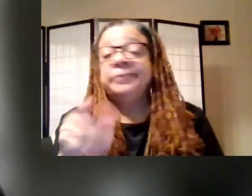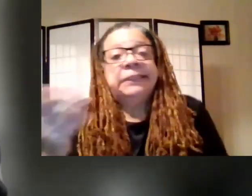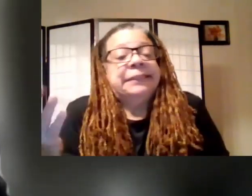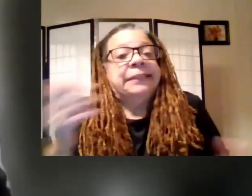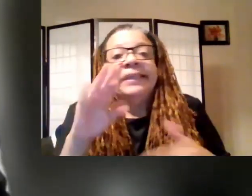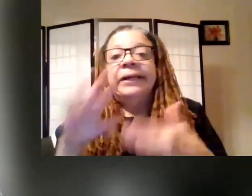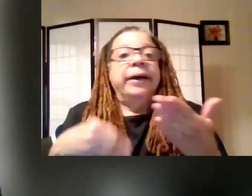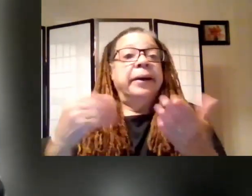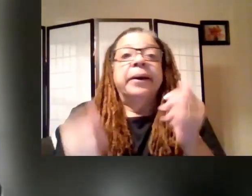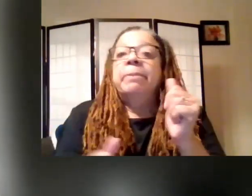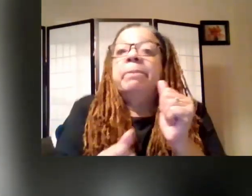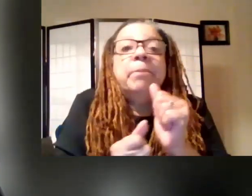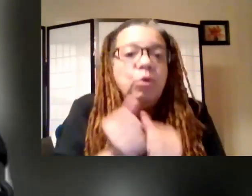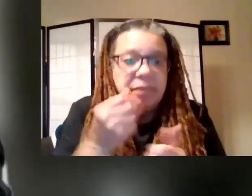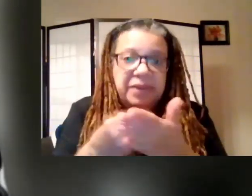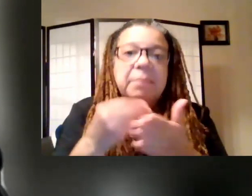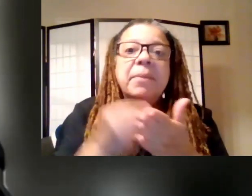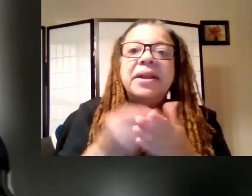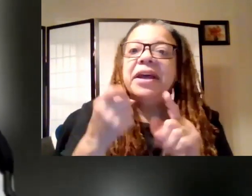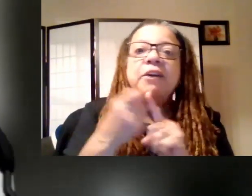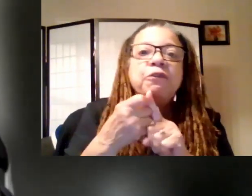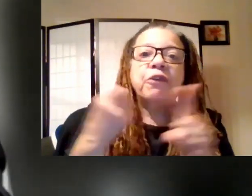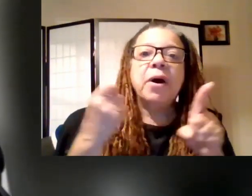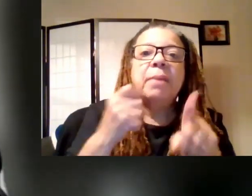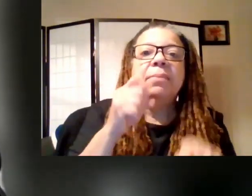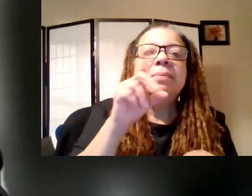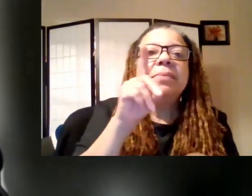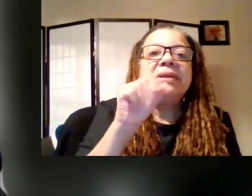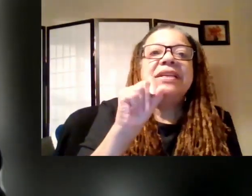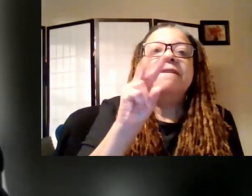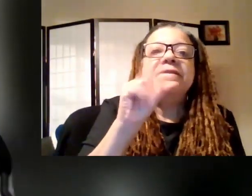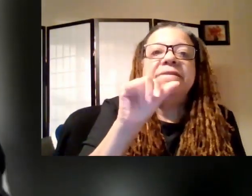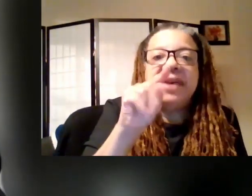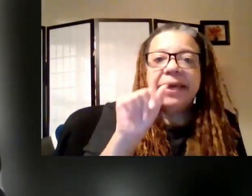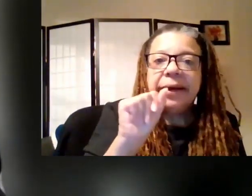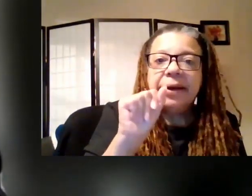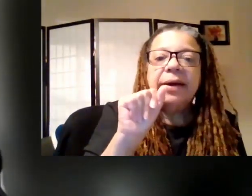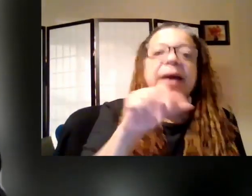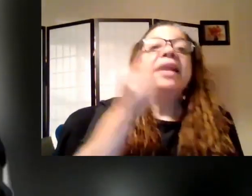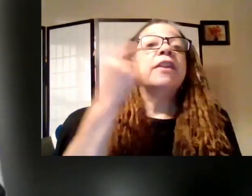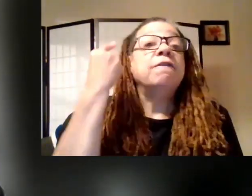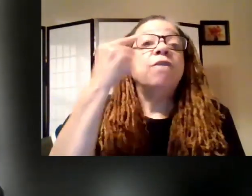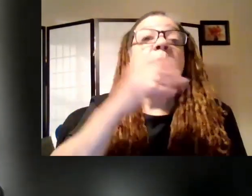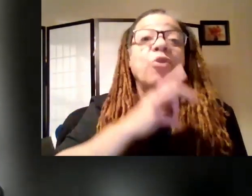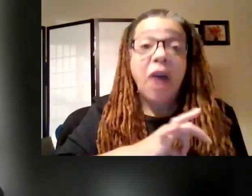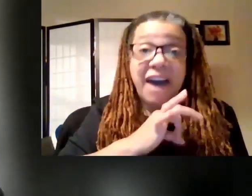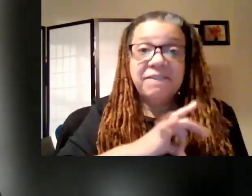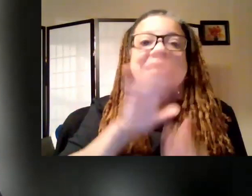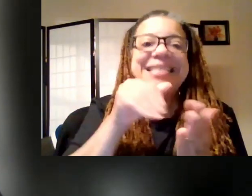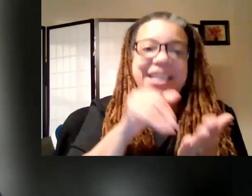not all the money, most of the money is coming from Fresenius and DaVita and in other for-profit dialysis